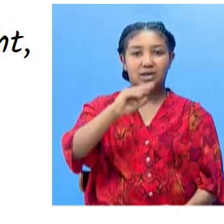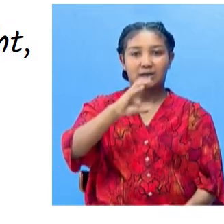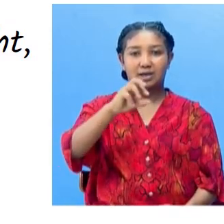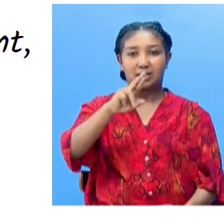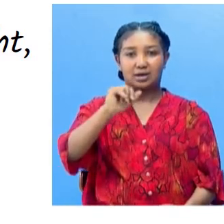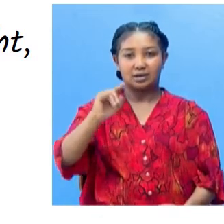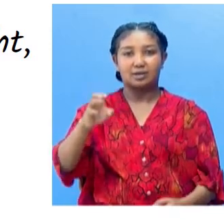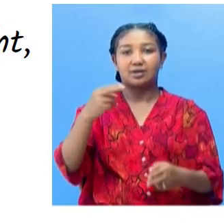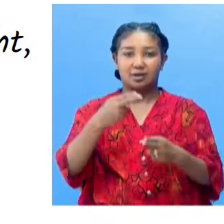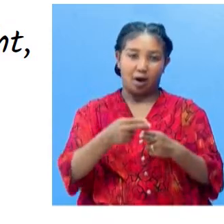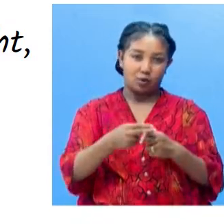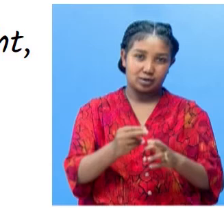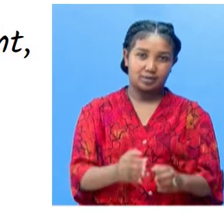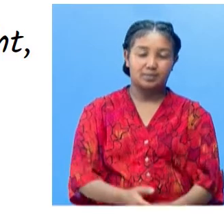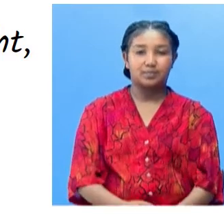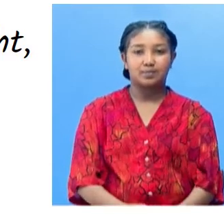nouns.